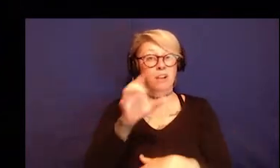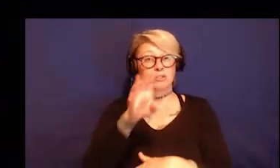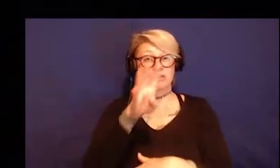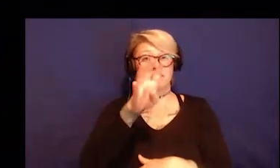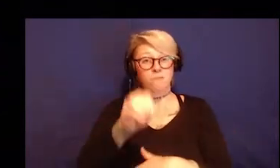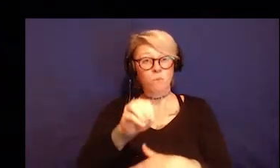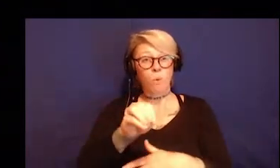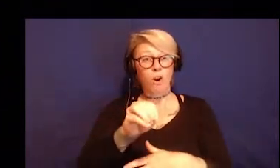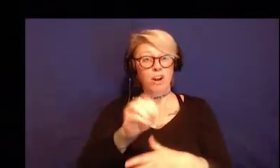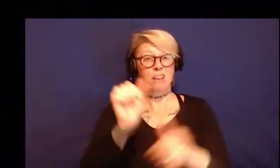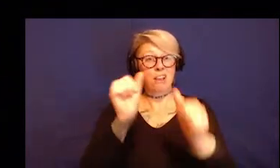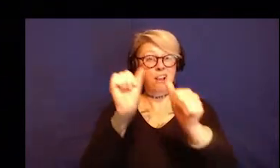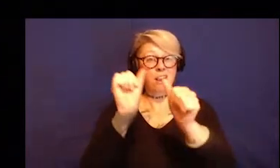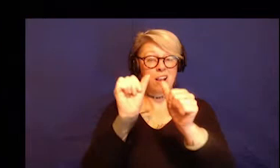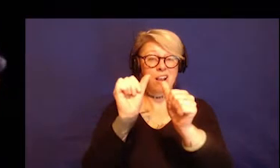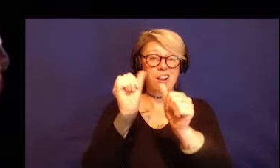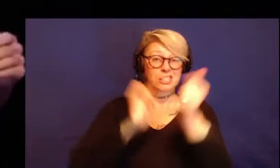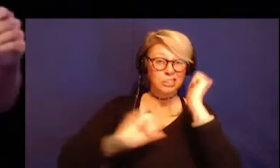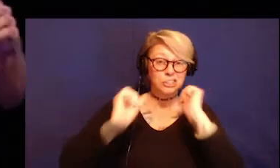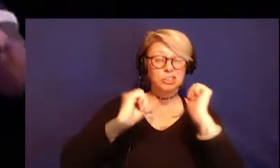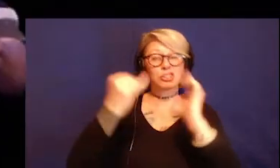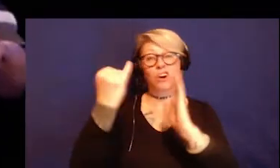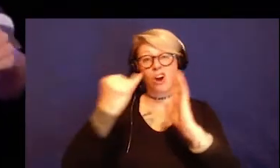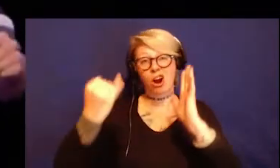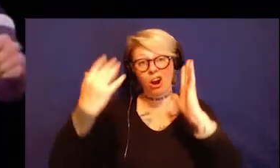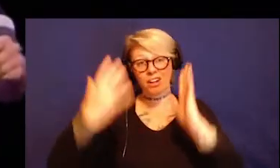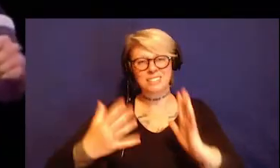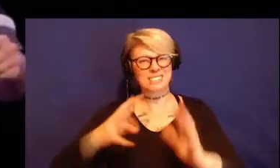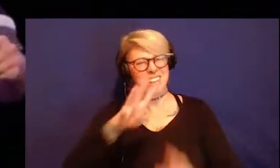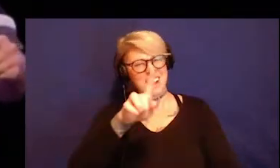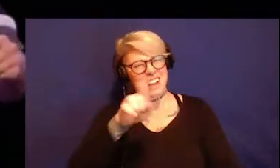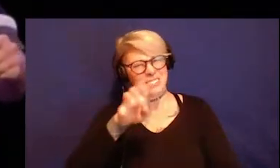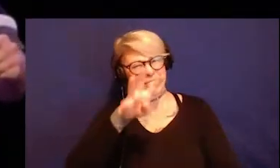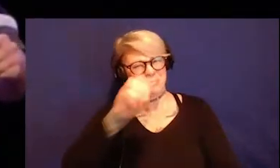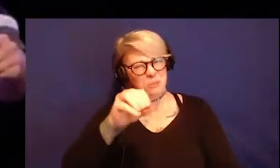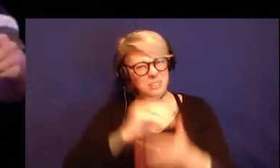up for 140 stories.